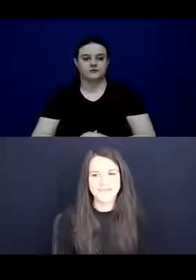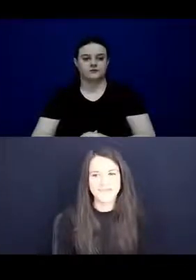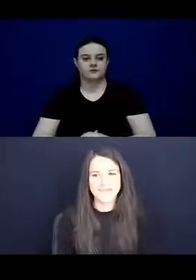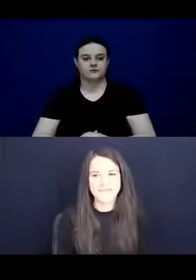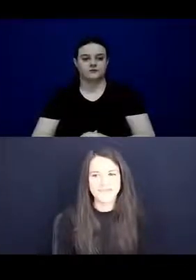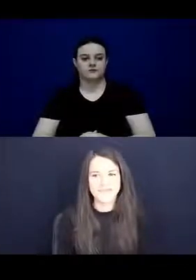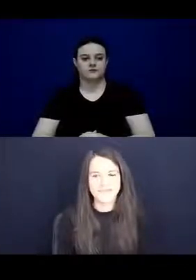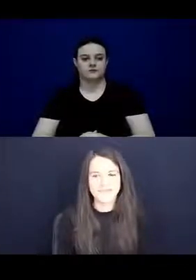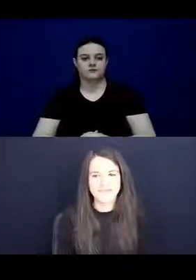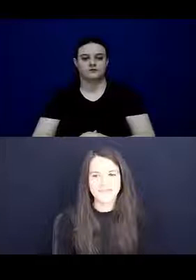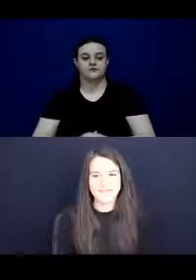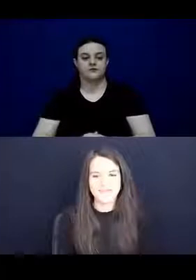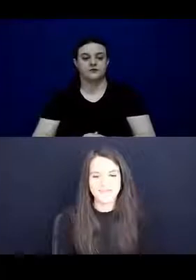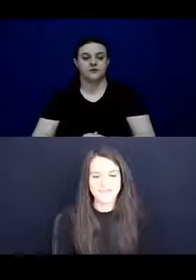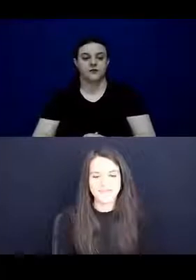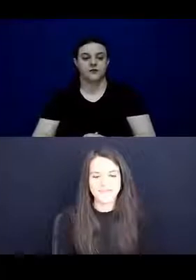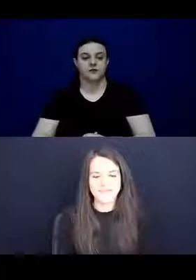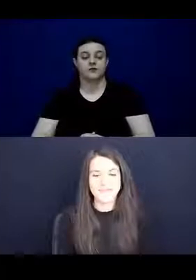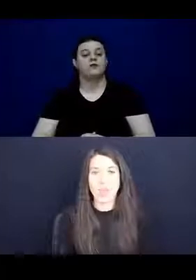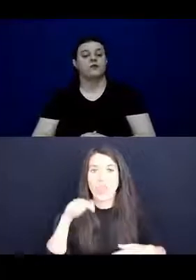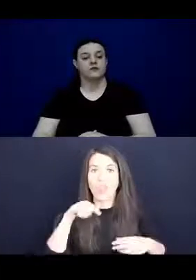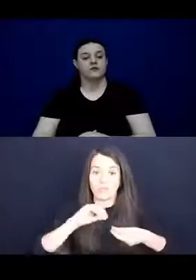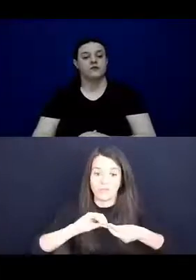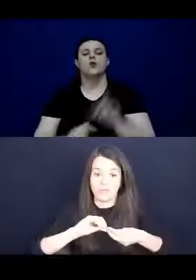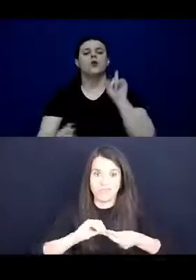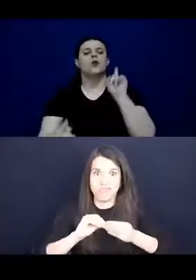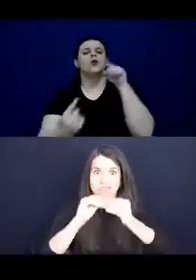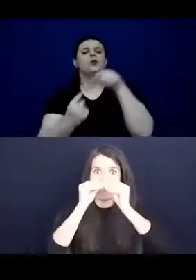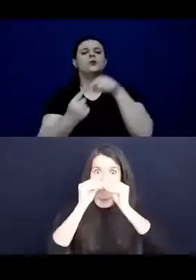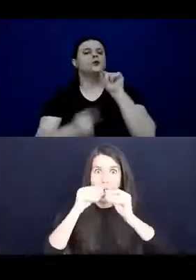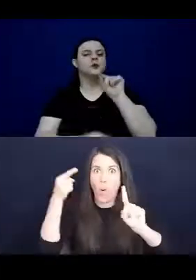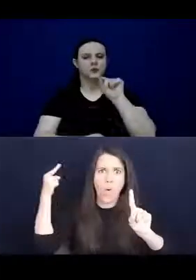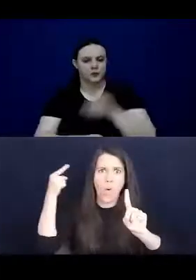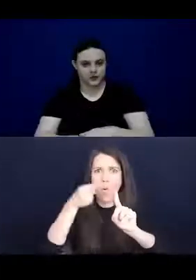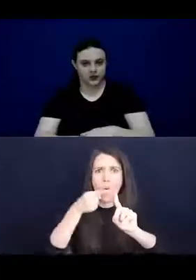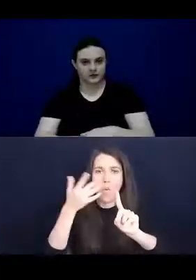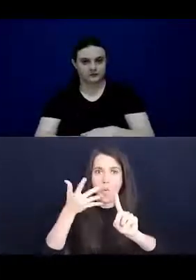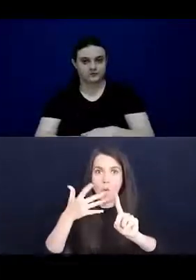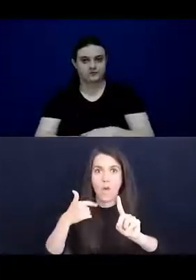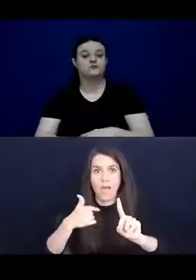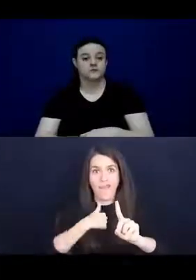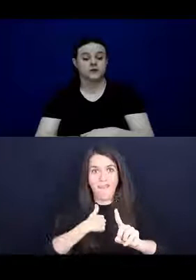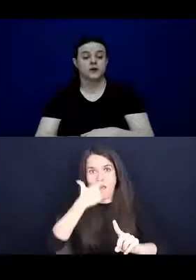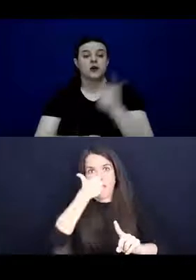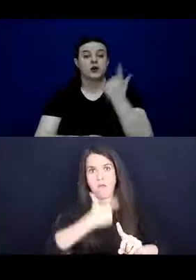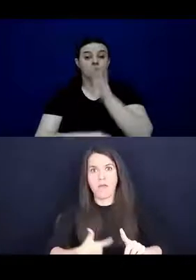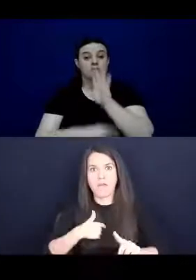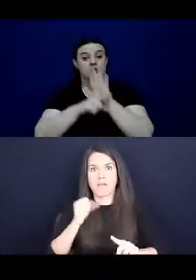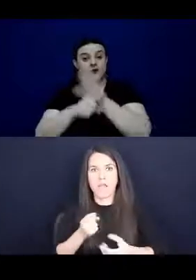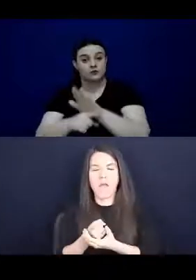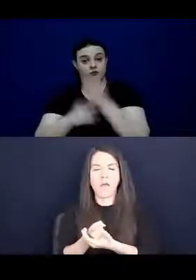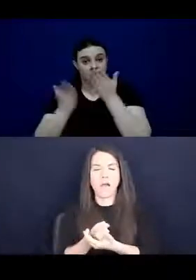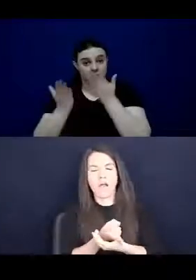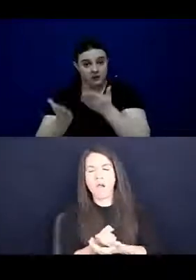So the goal for this prototype was to help the user in navigating their environment. So to an extent, this is about